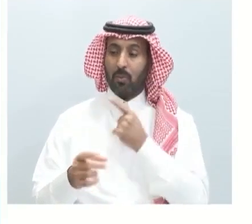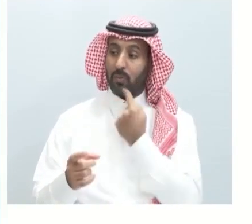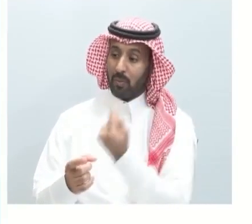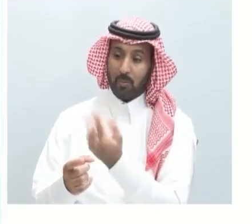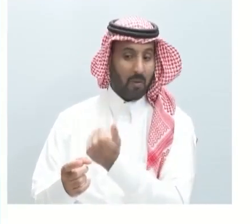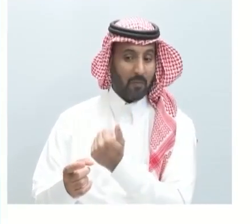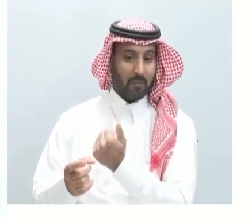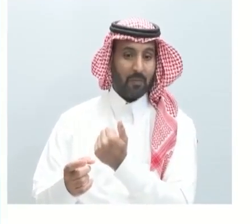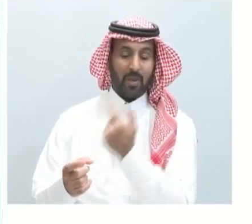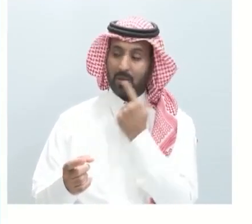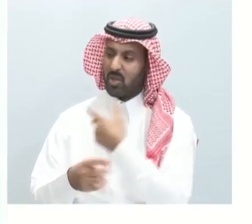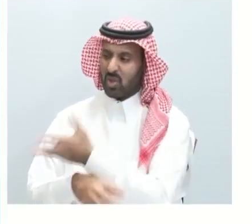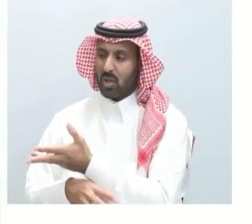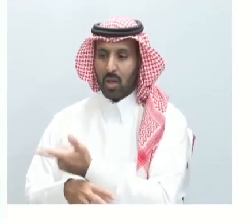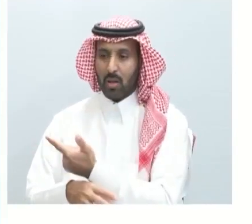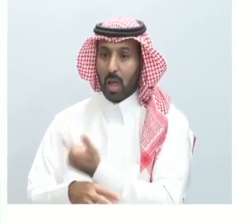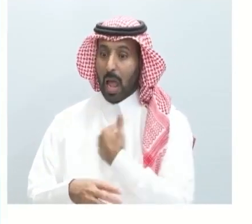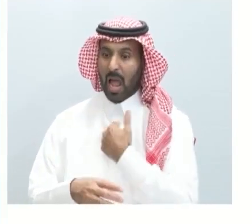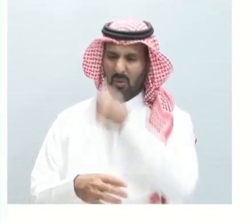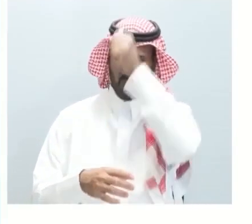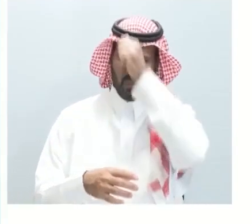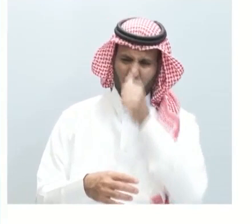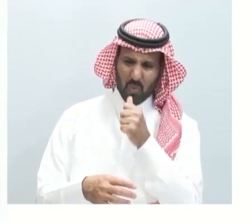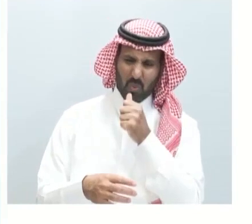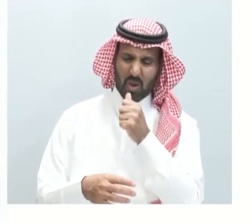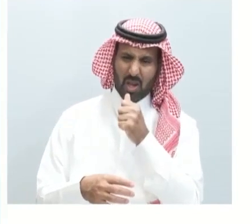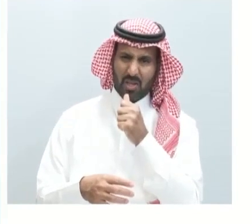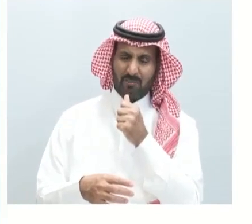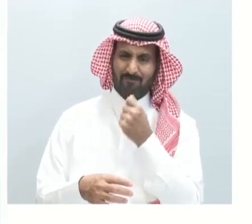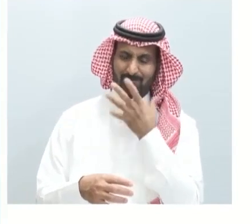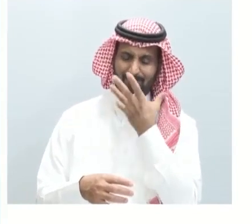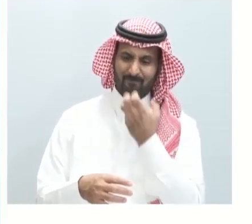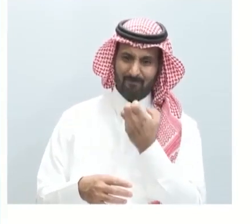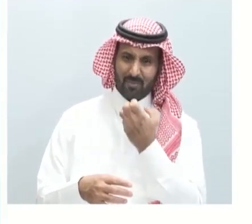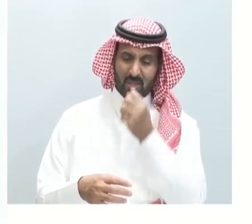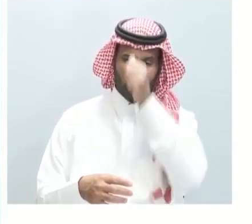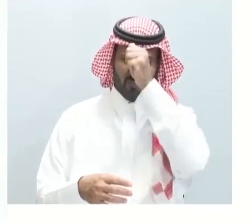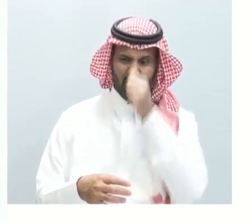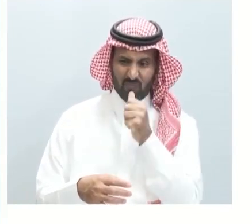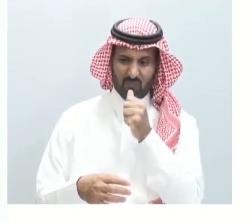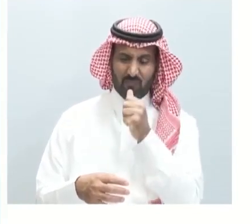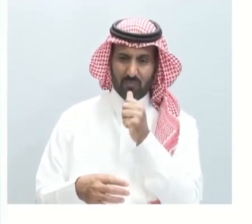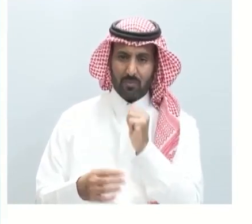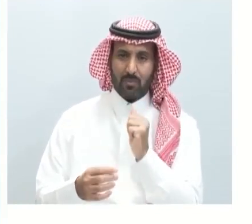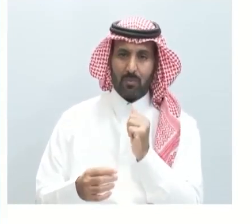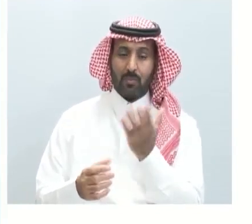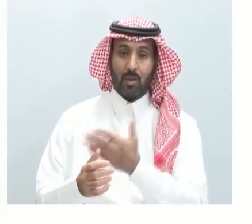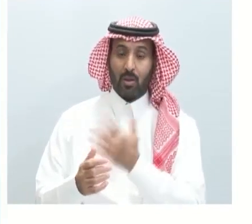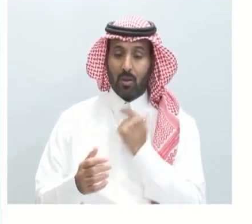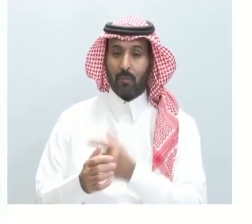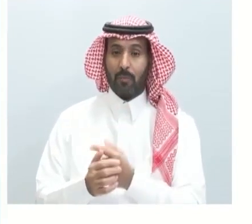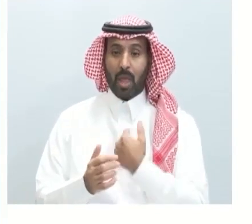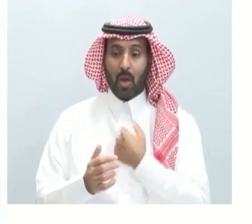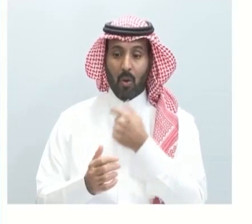and then she lost it so was I happy or angry so of